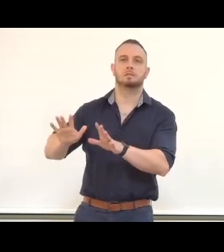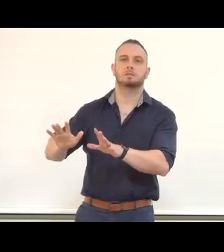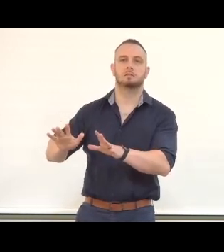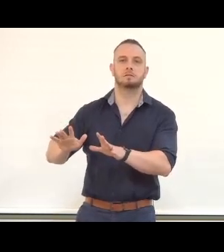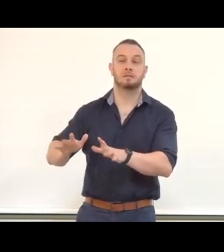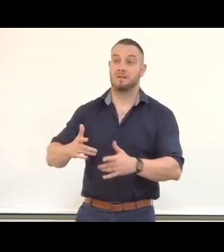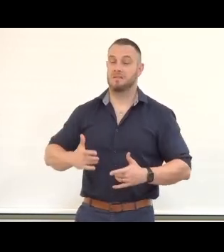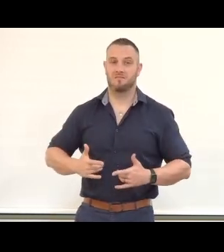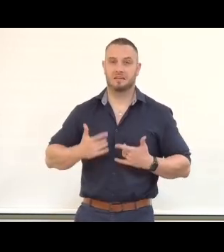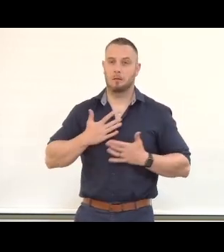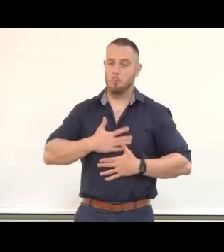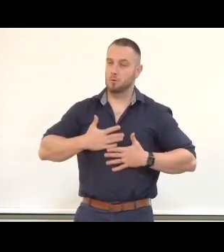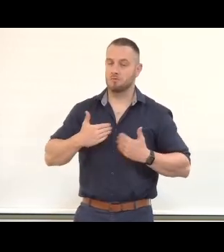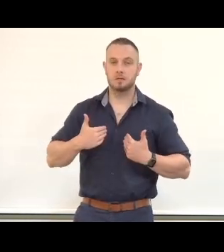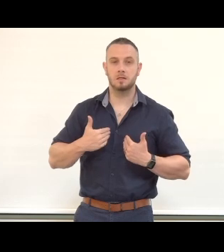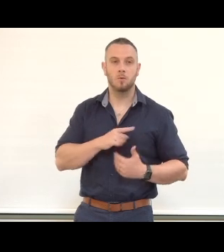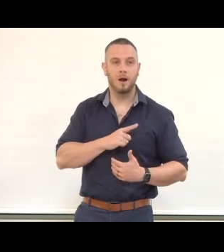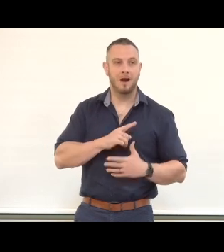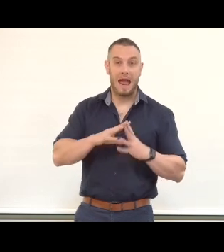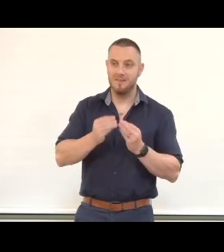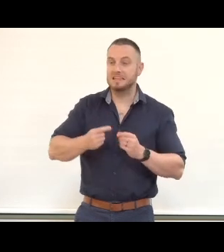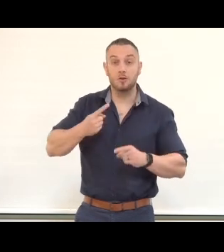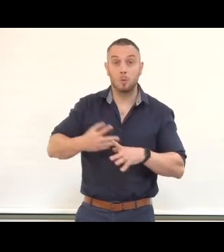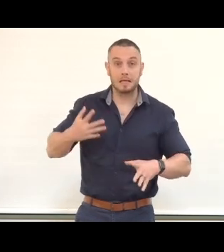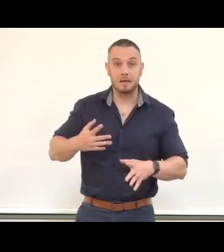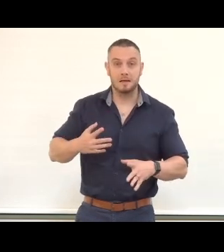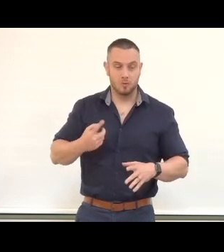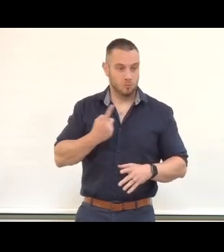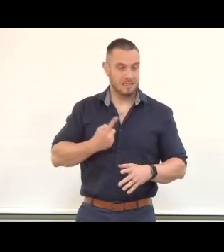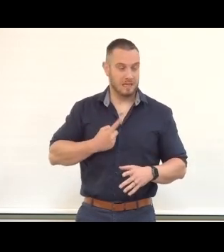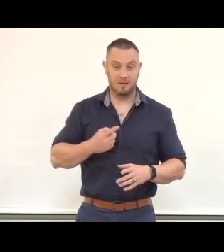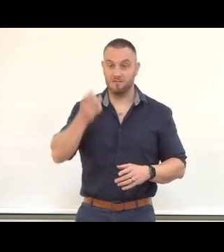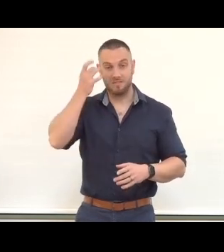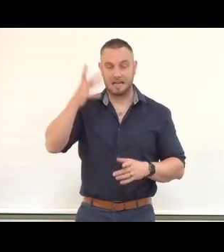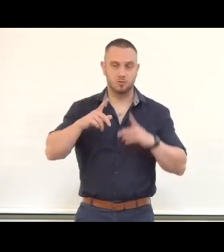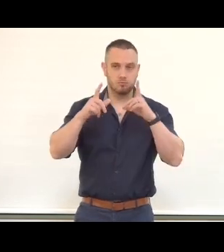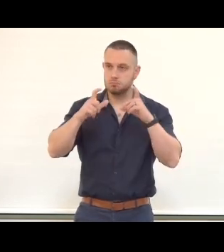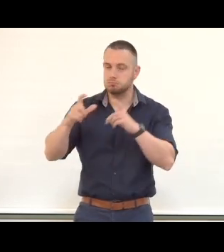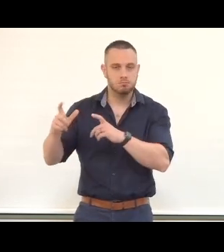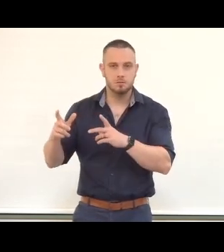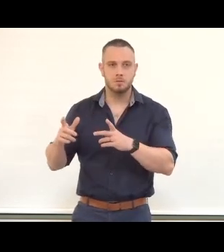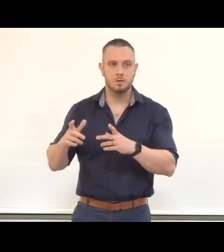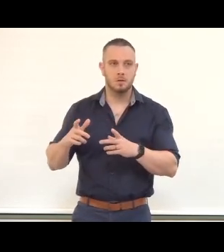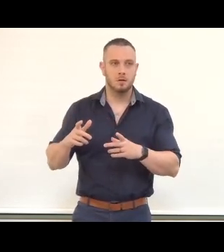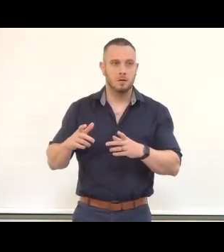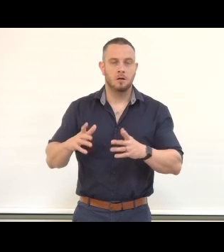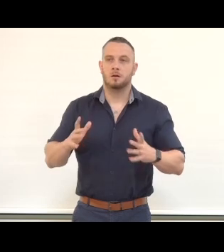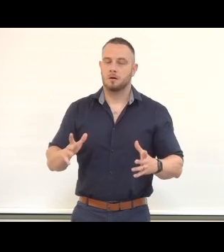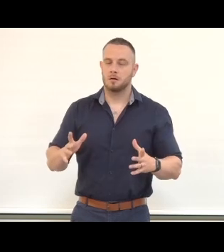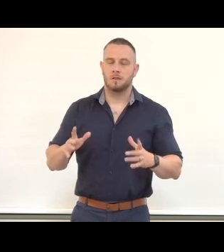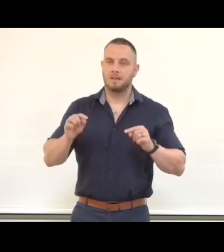kind of emotional for me to see this image because everything is in such a hurry. So even I sometimes just forget to document, and it's like, moment, this is